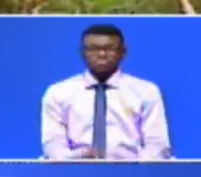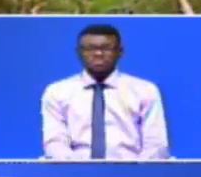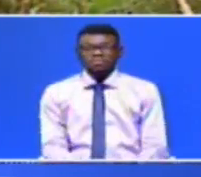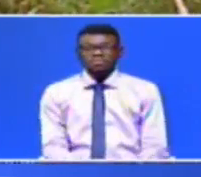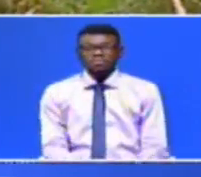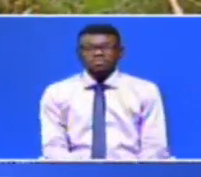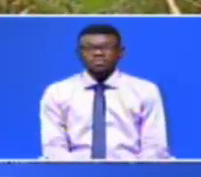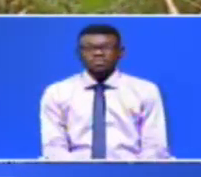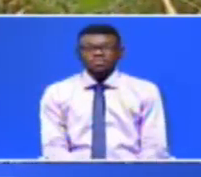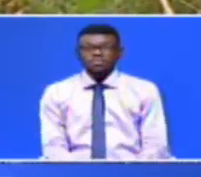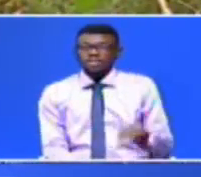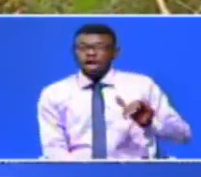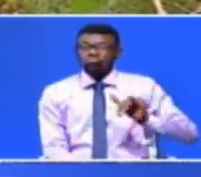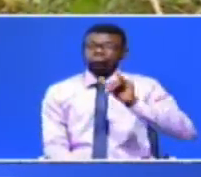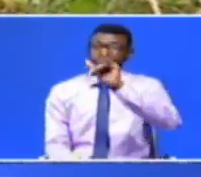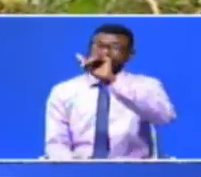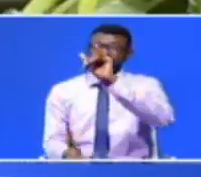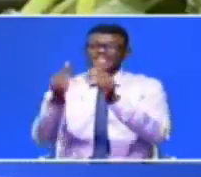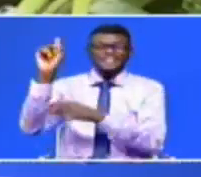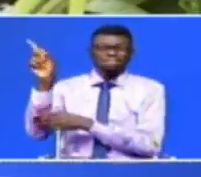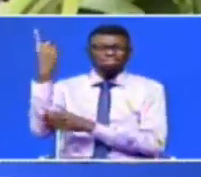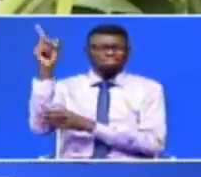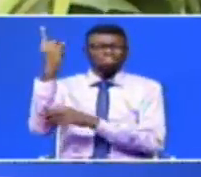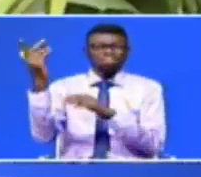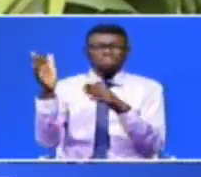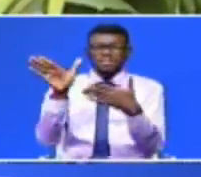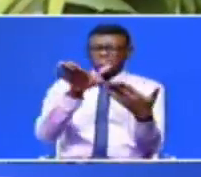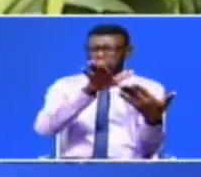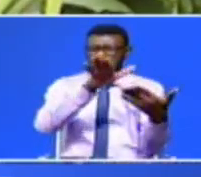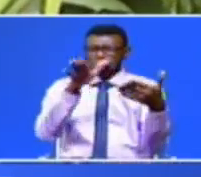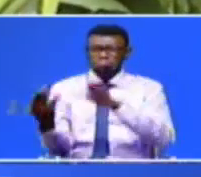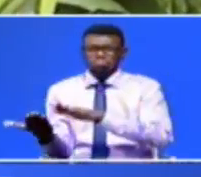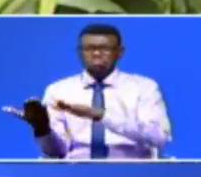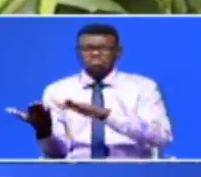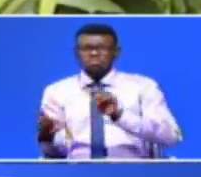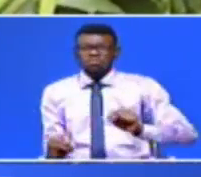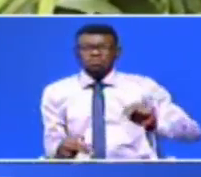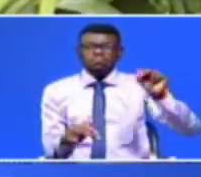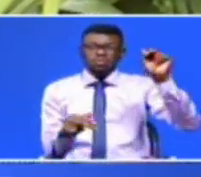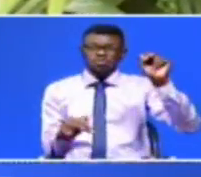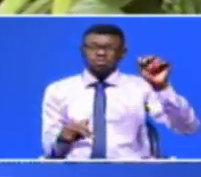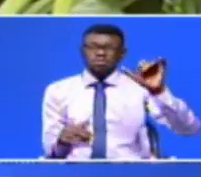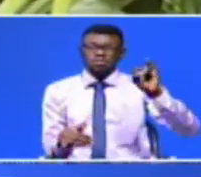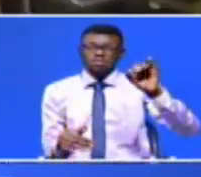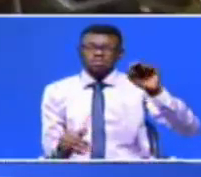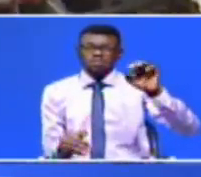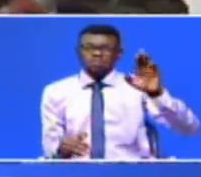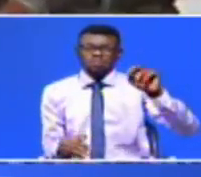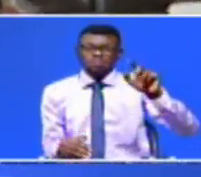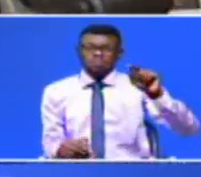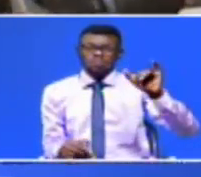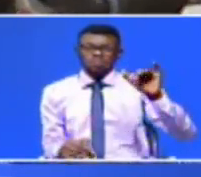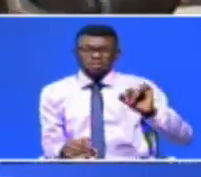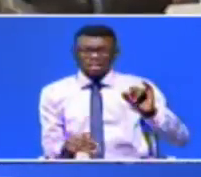Another helicopter, another crash. This time, it has occurred at Kaithe village in North Imenti constituency, Meru County.